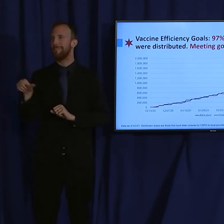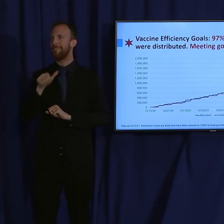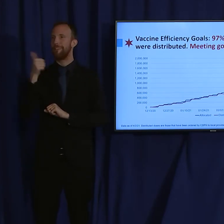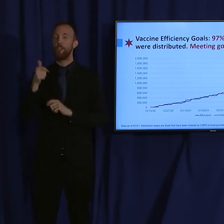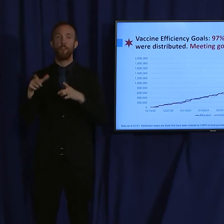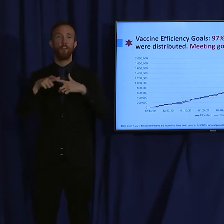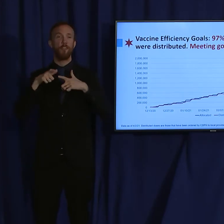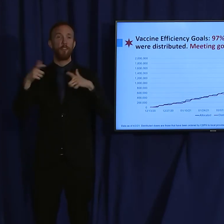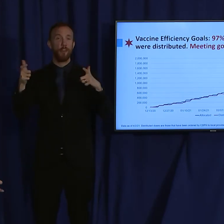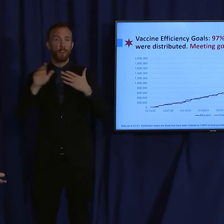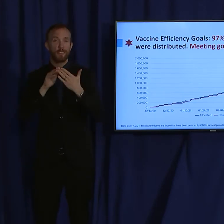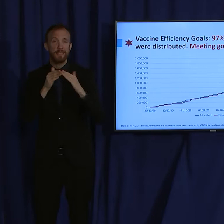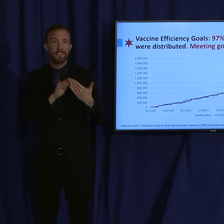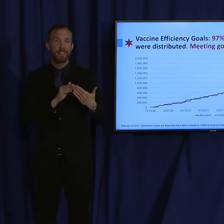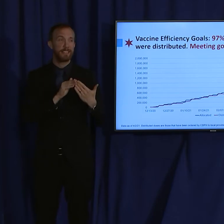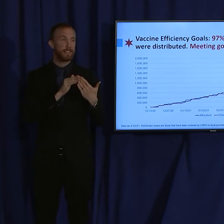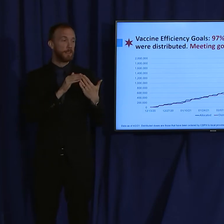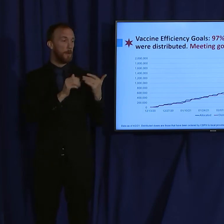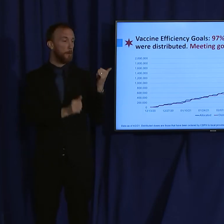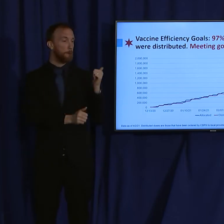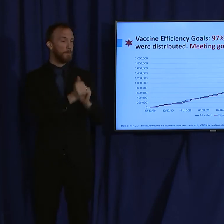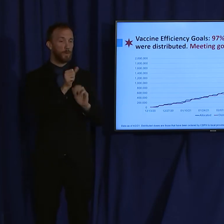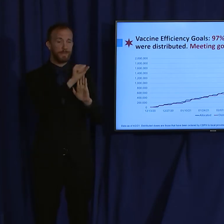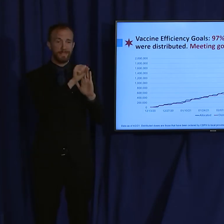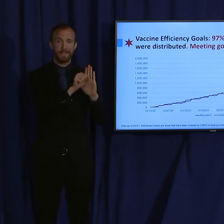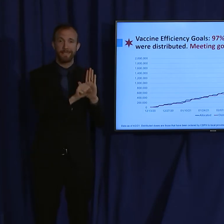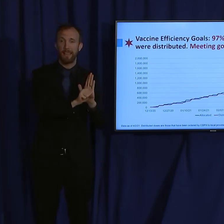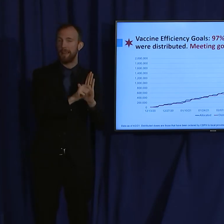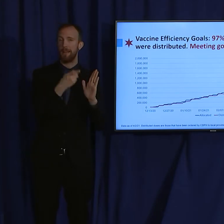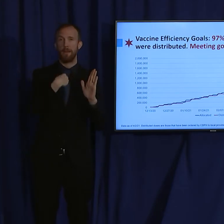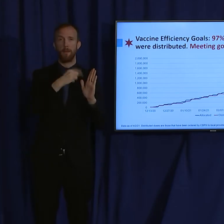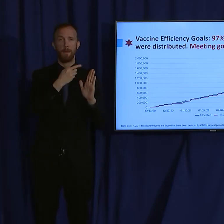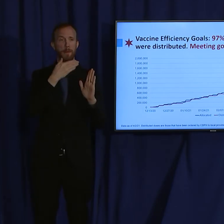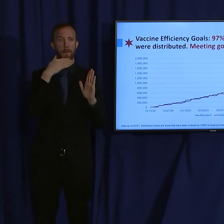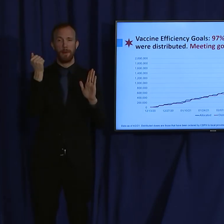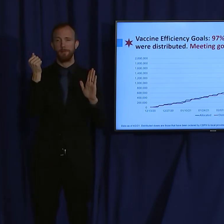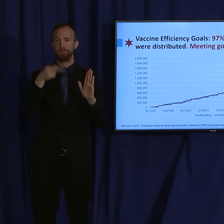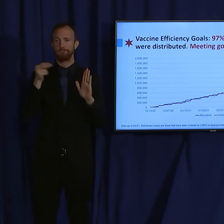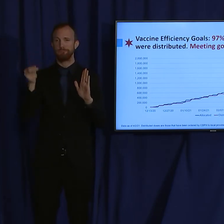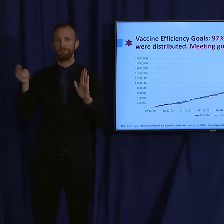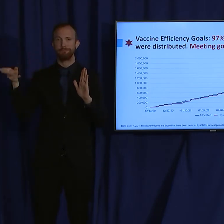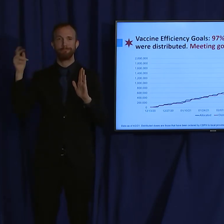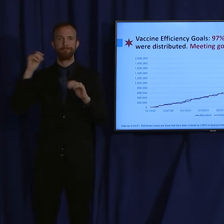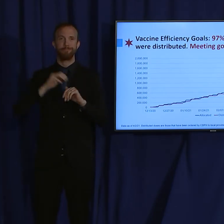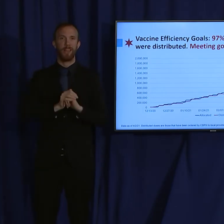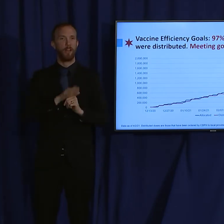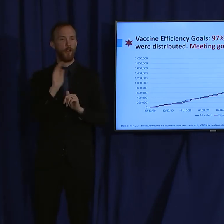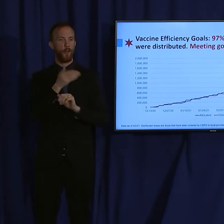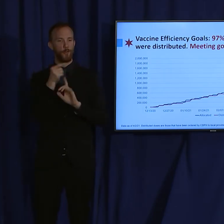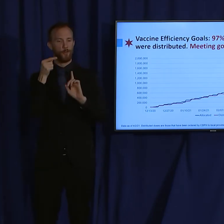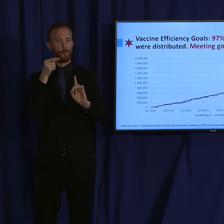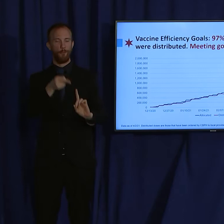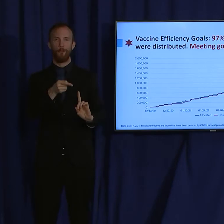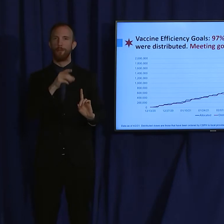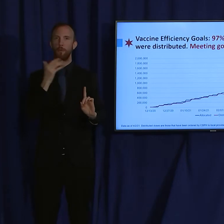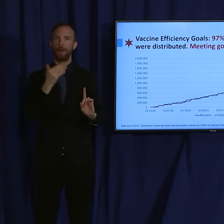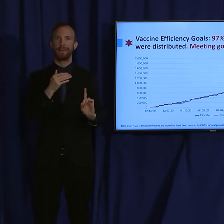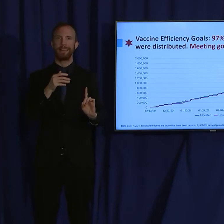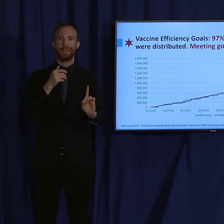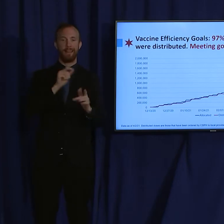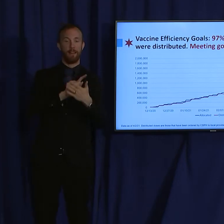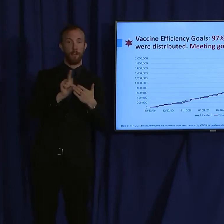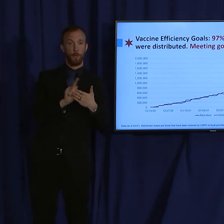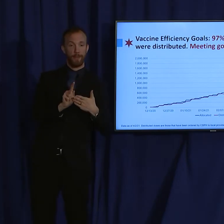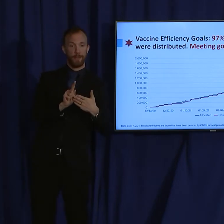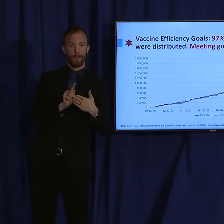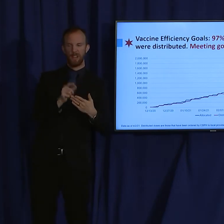outperforming most of the states that I'm aware of. We set a goal that every week 95% of the